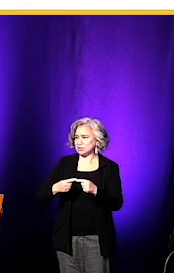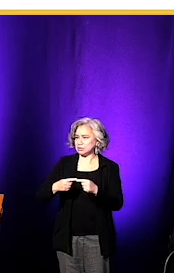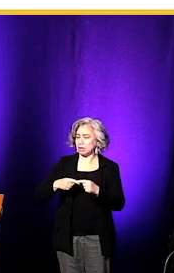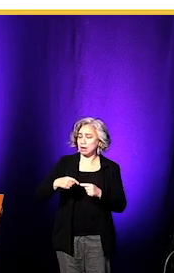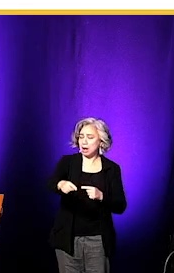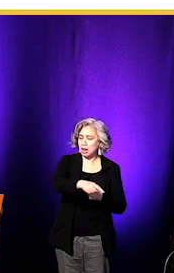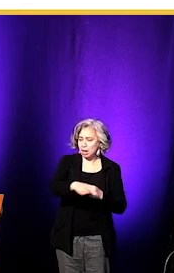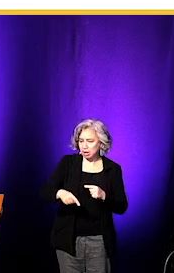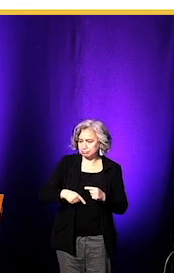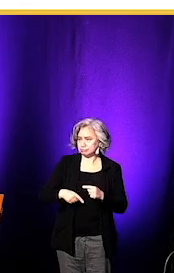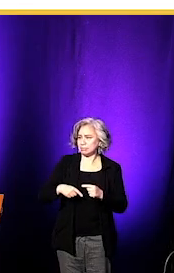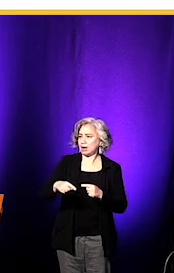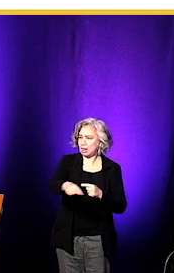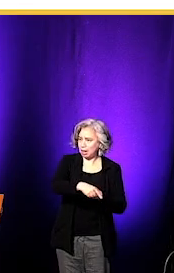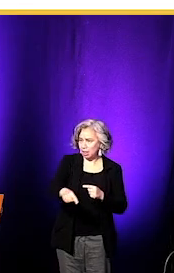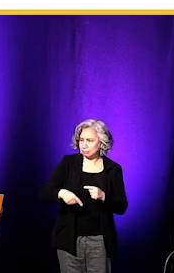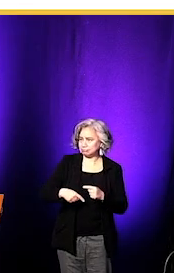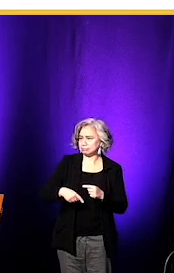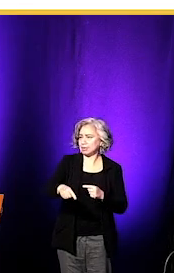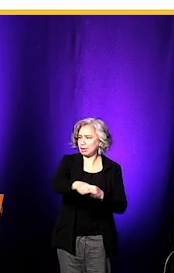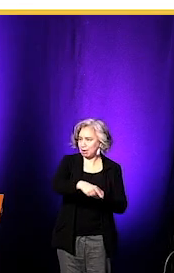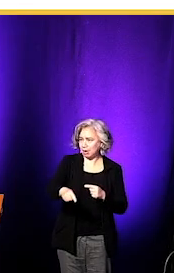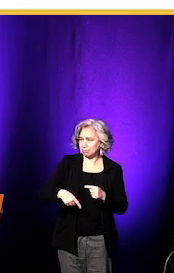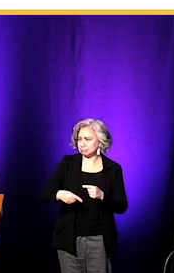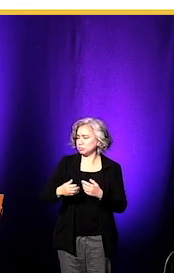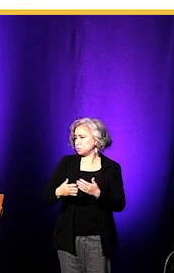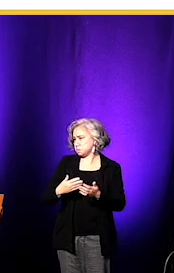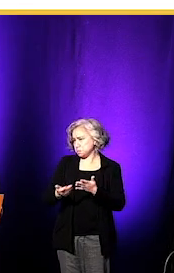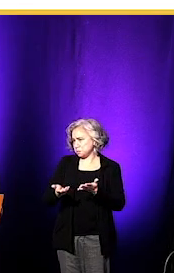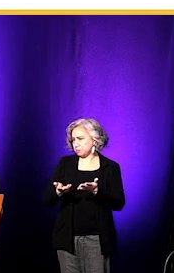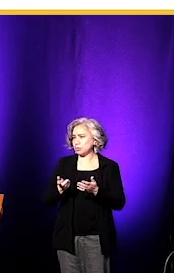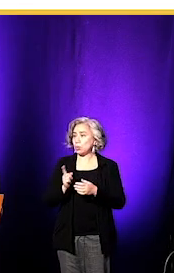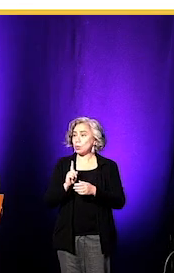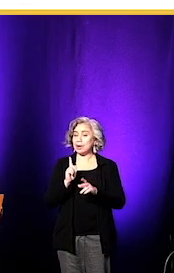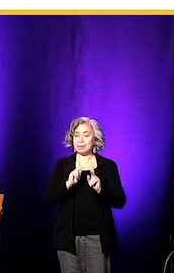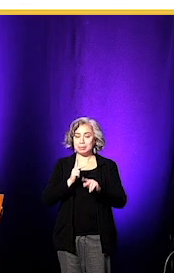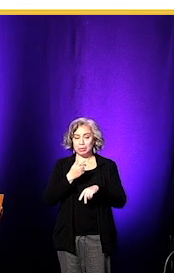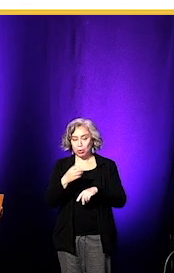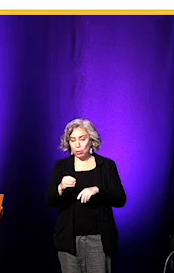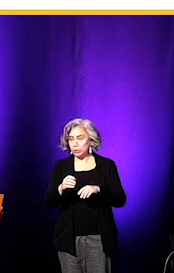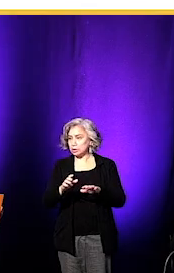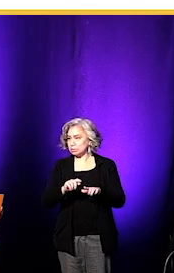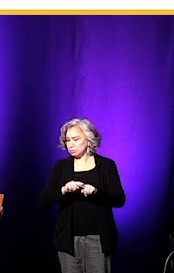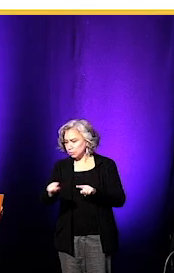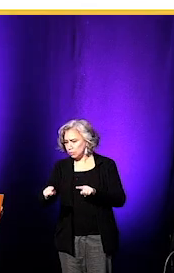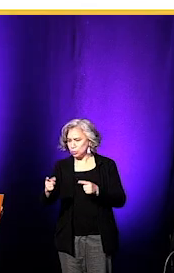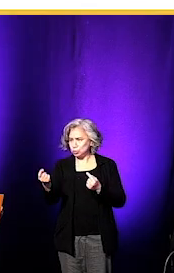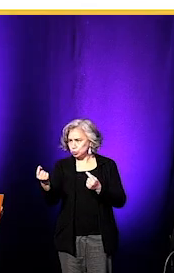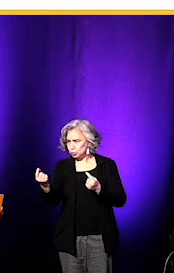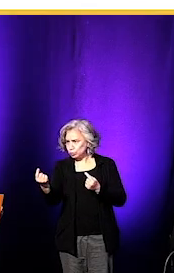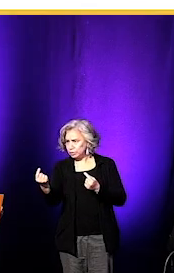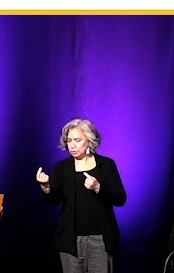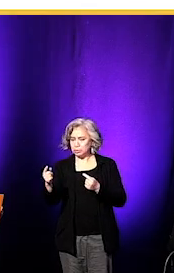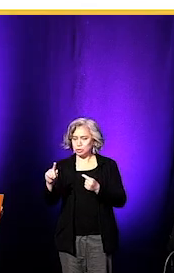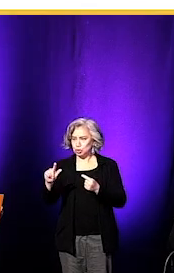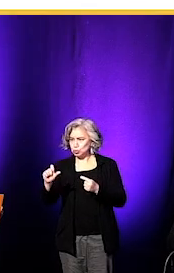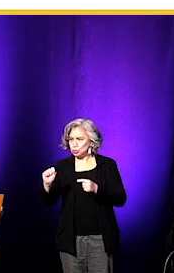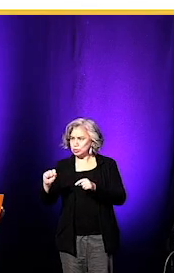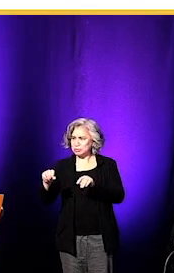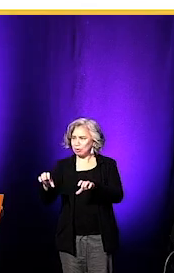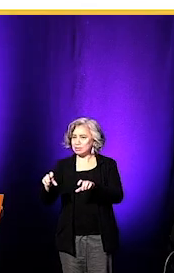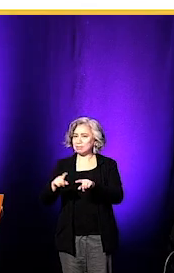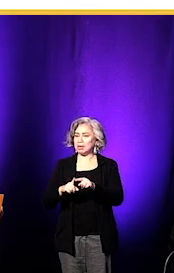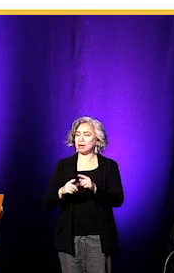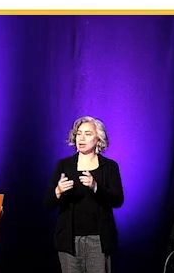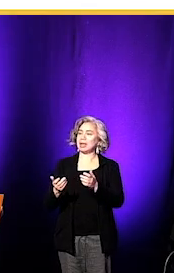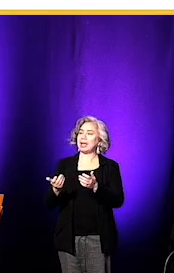look at where people are going, what they're doing, tools, practices, but it's always reconfigured